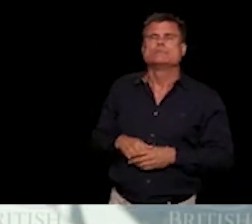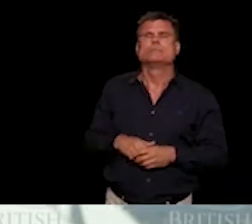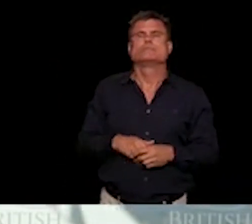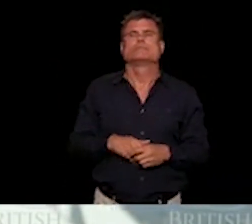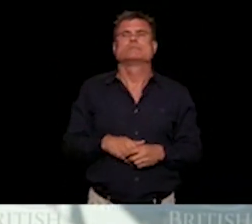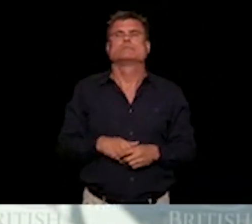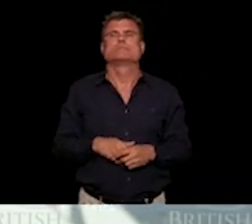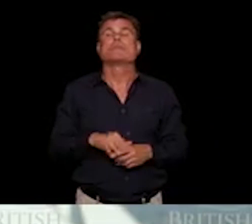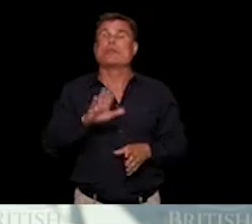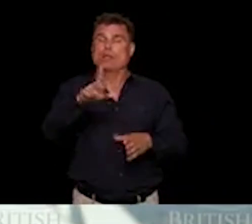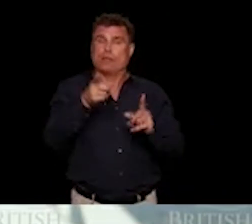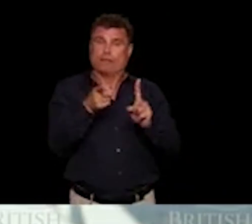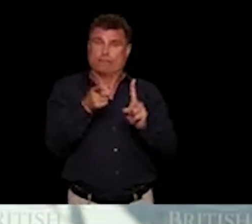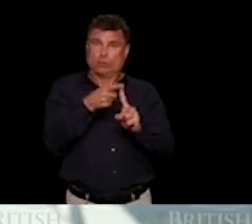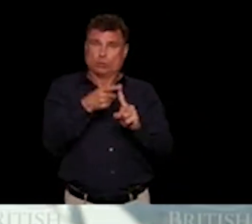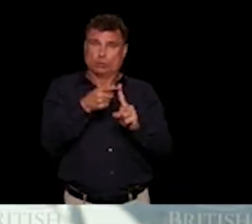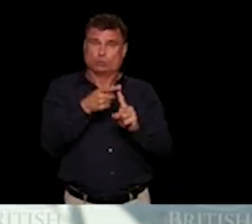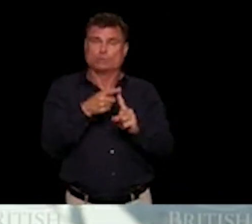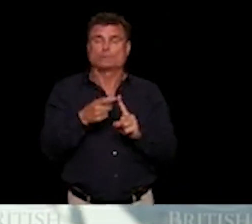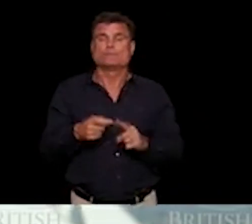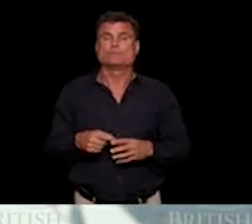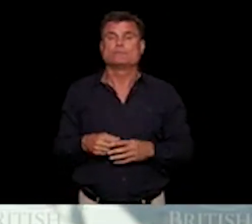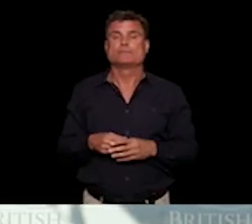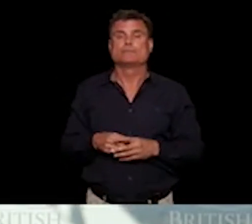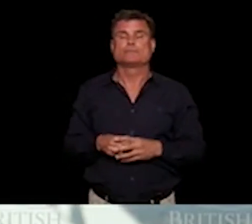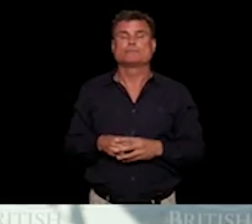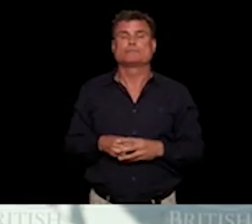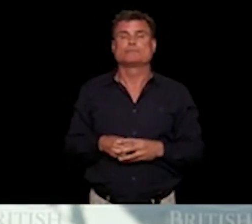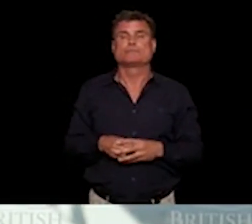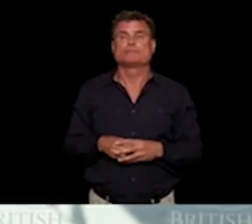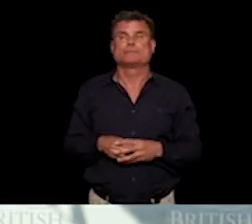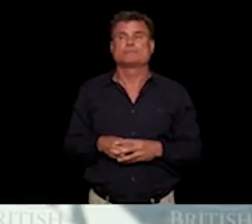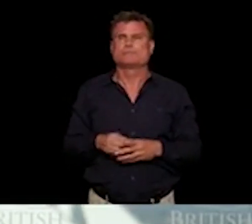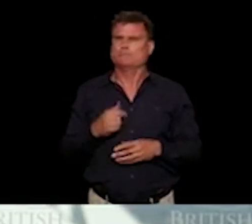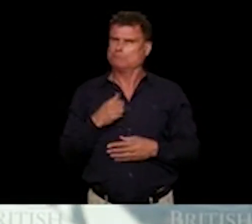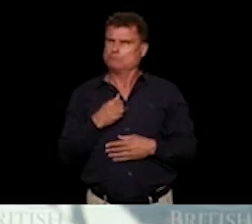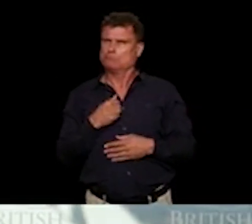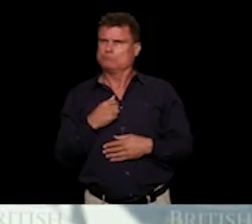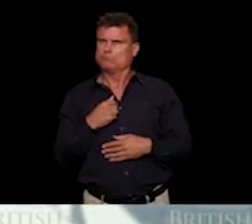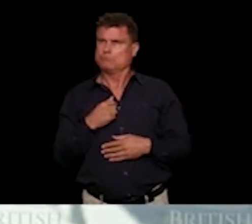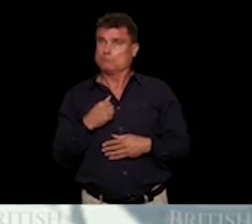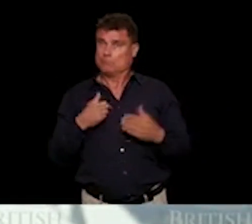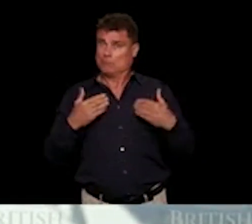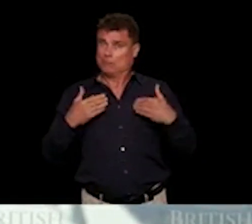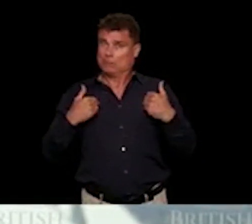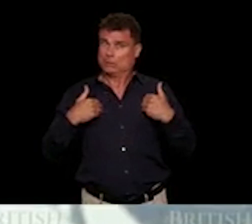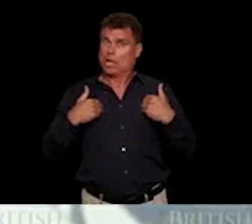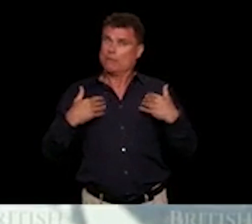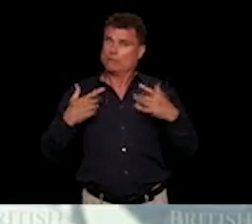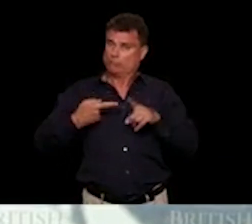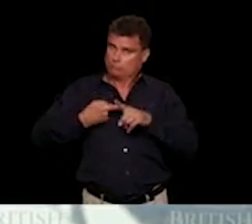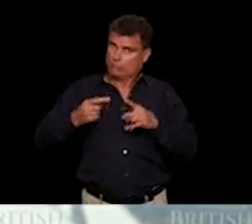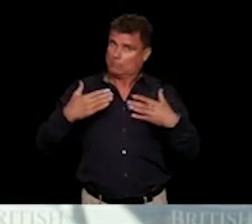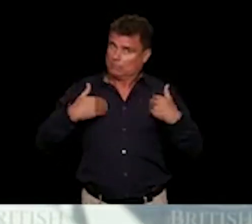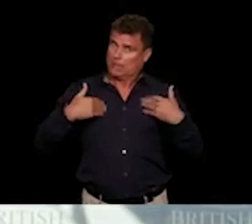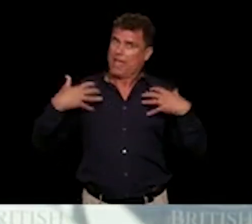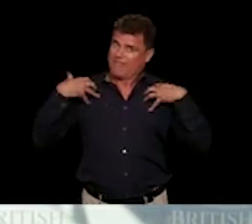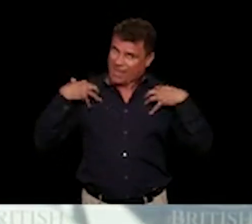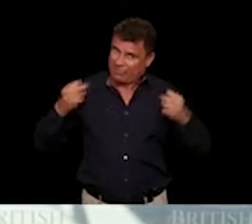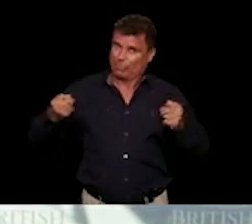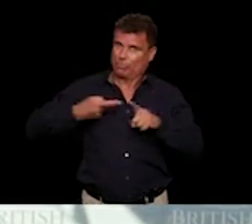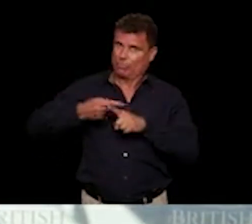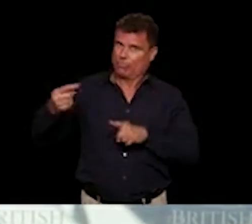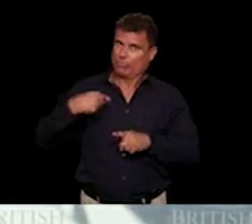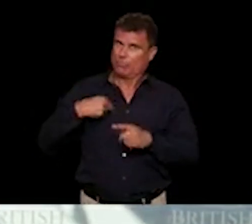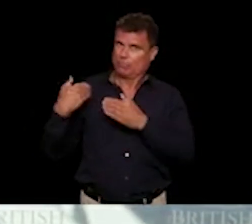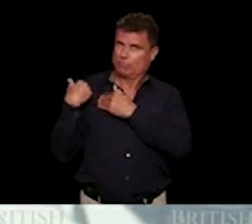first of all, I mean, with respect to that issue, you'd expect it's not in my jurisdiction as Minister of Health. I'm delighted